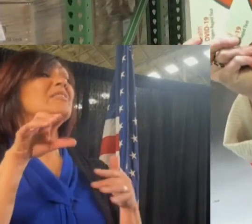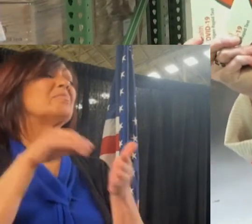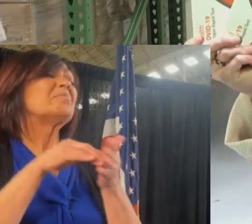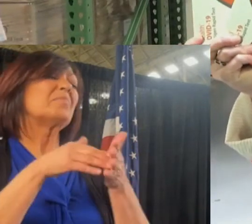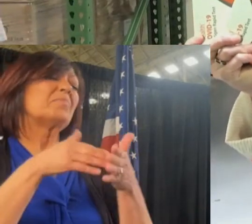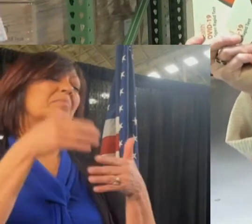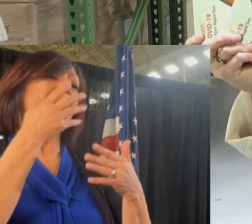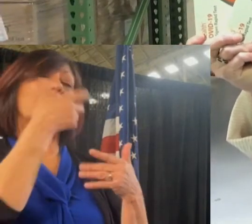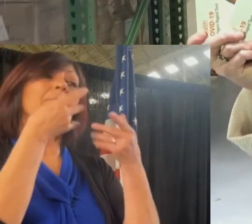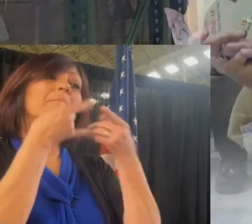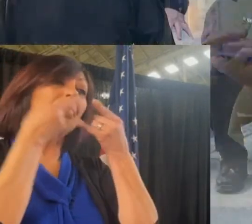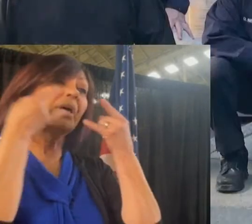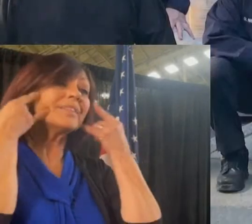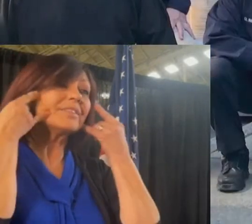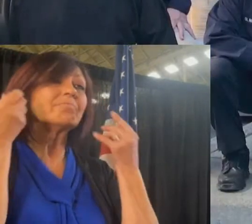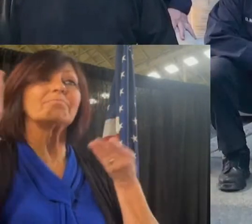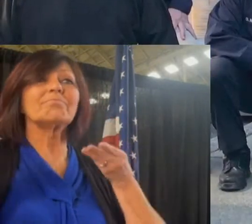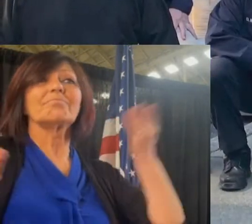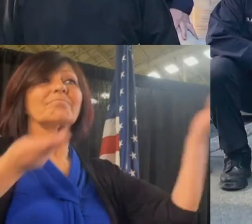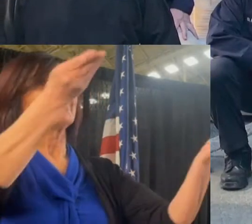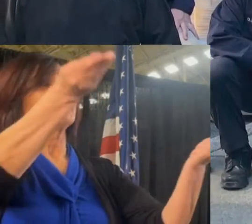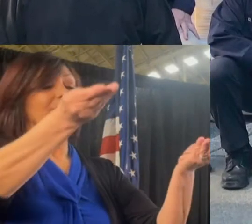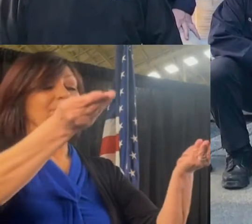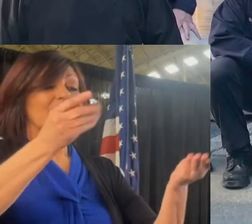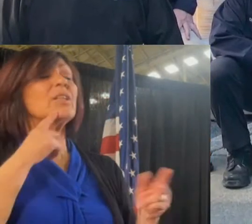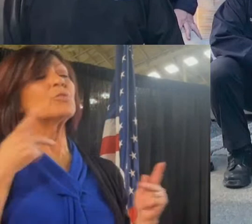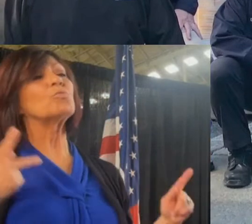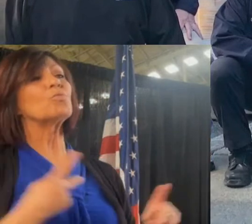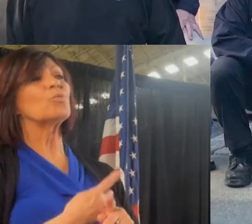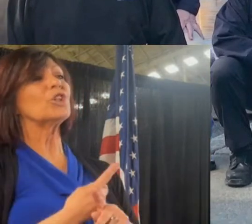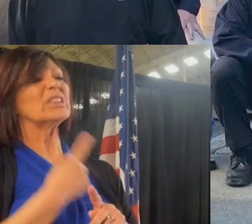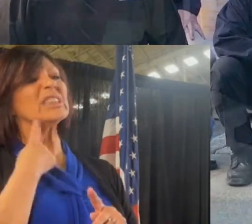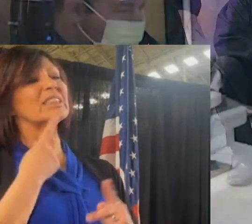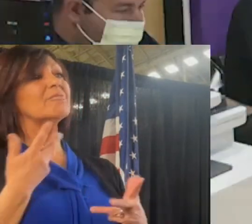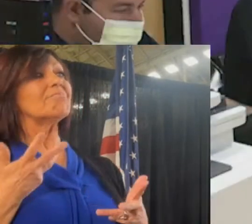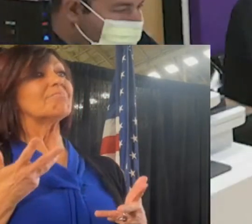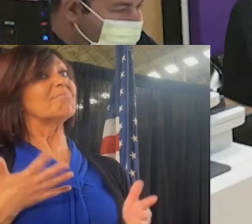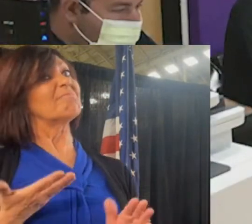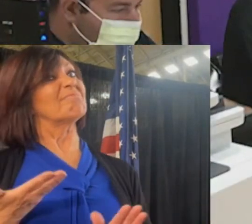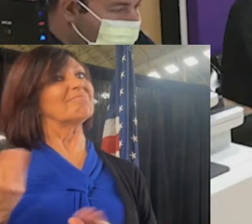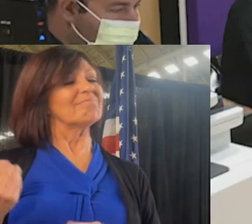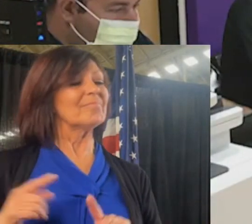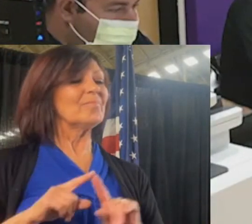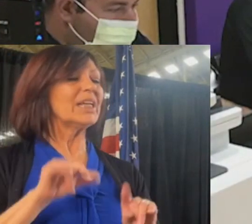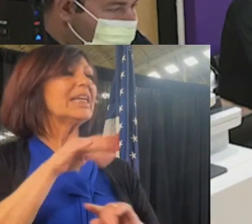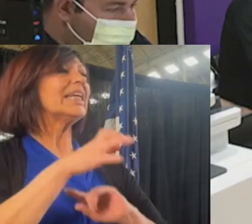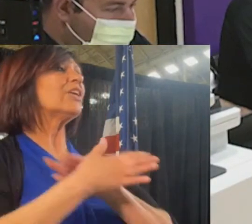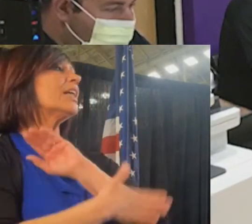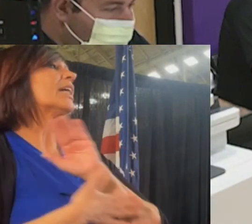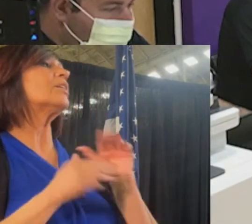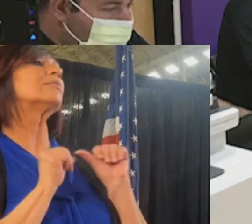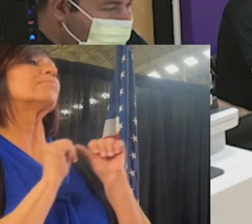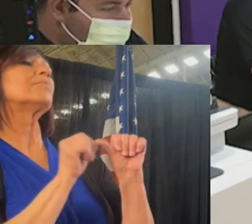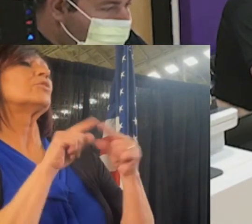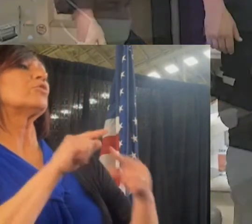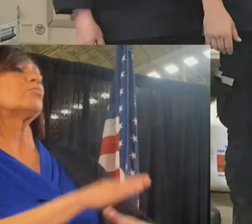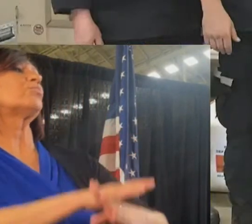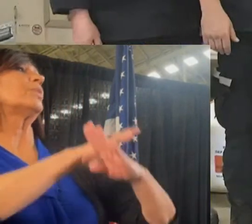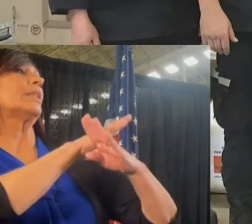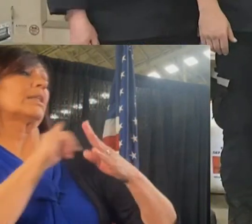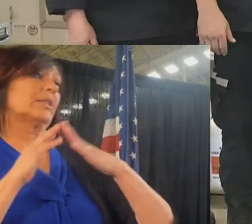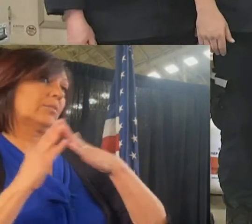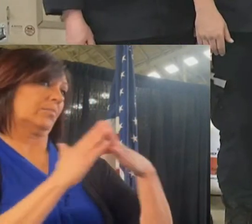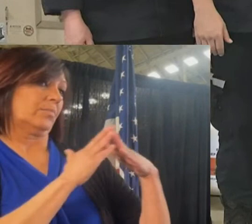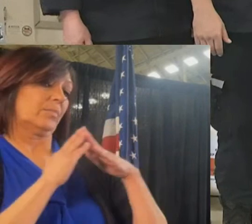countless organizations. Although the worst of the pandemic is behind us, Erie County continues to protect our community,